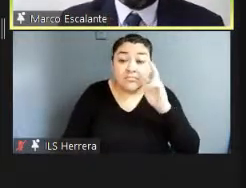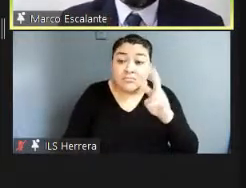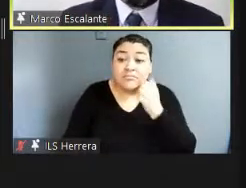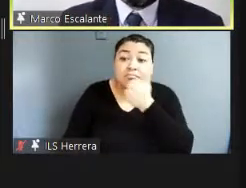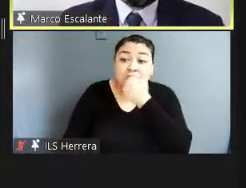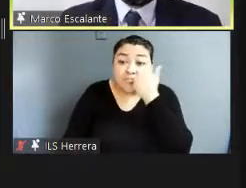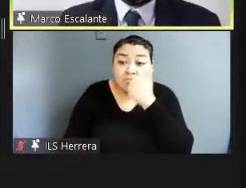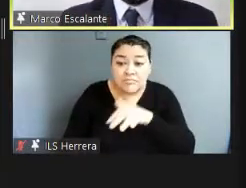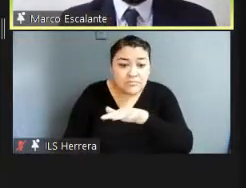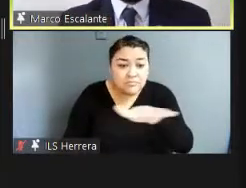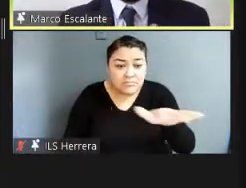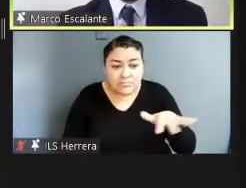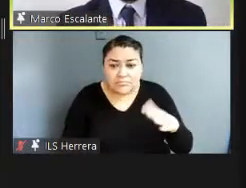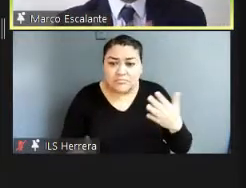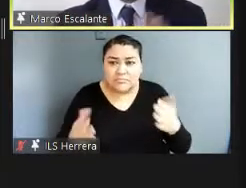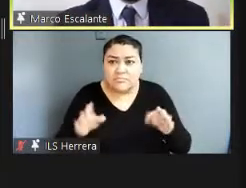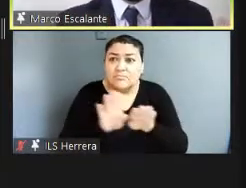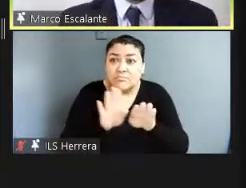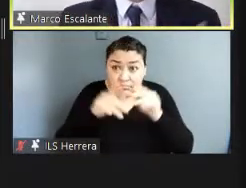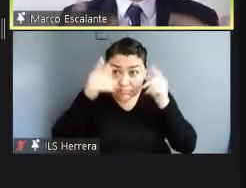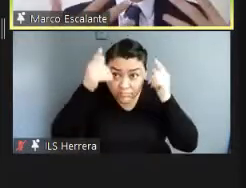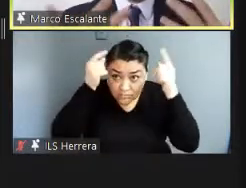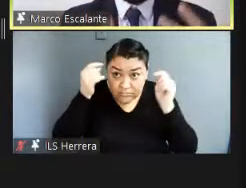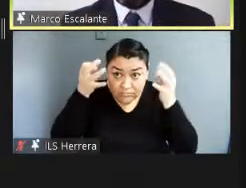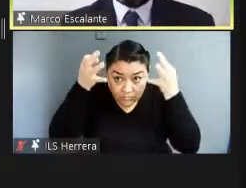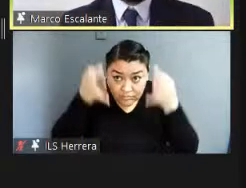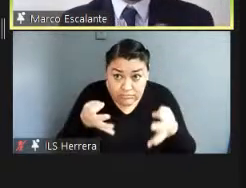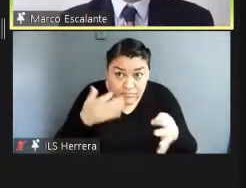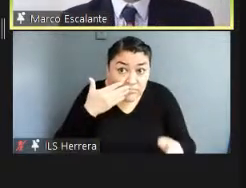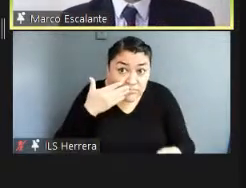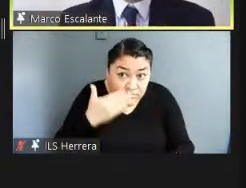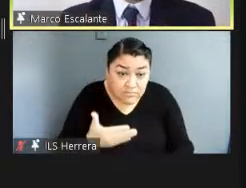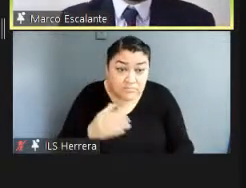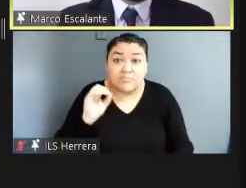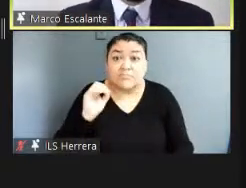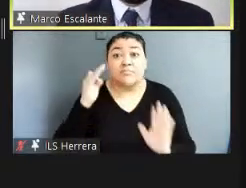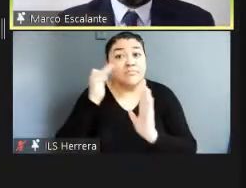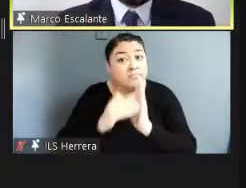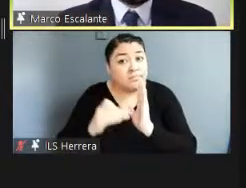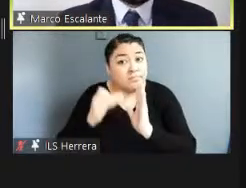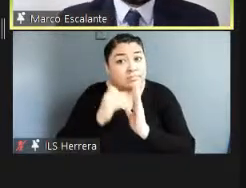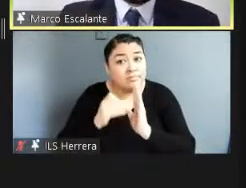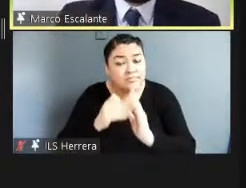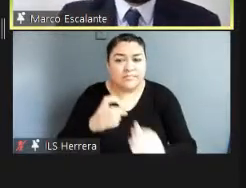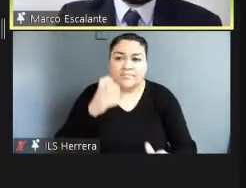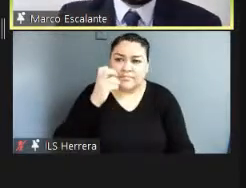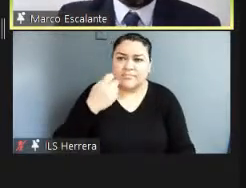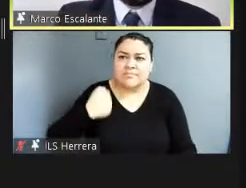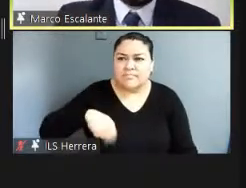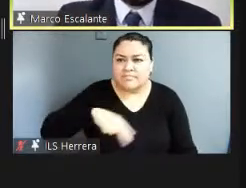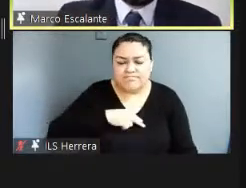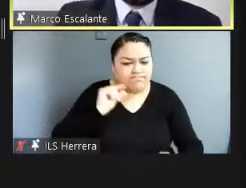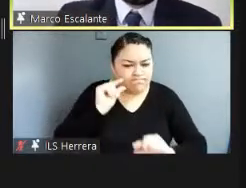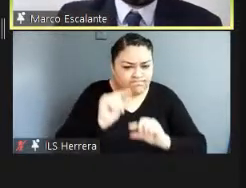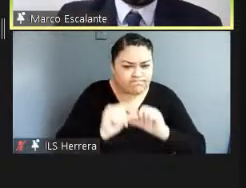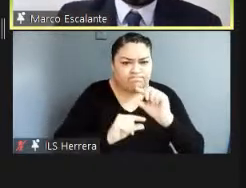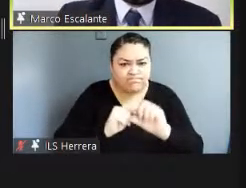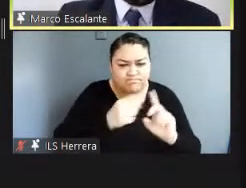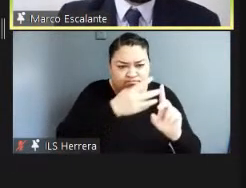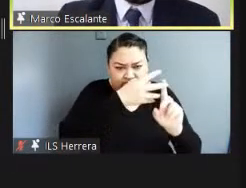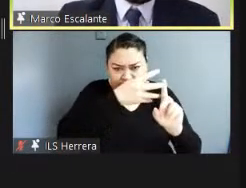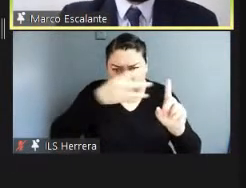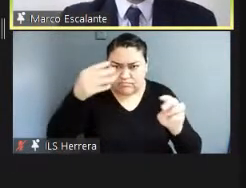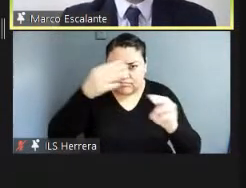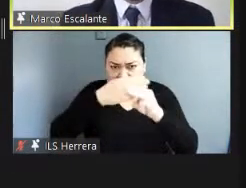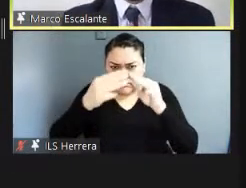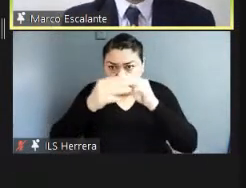us how is it that if the student is meeting the graduate's profile. Or the goal is that at